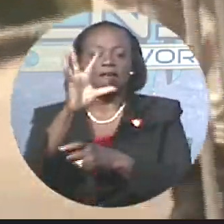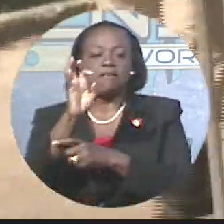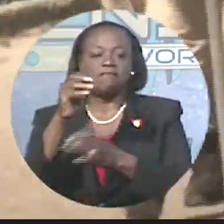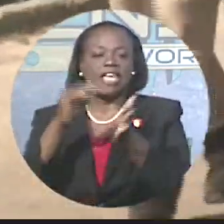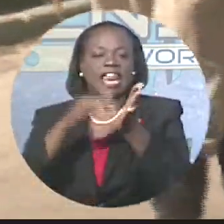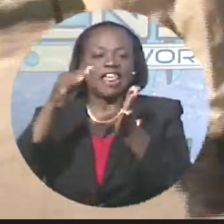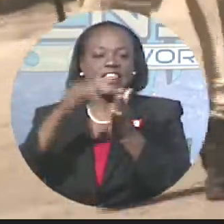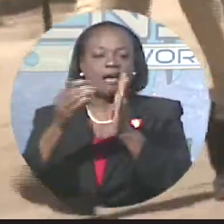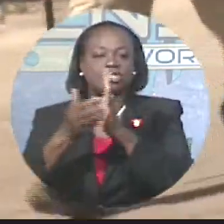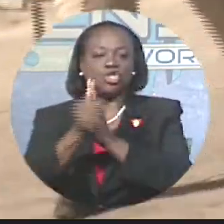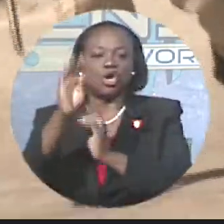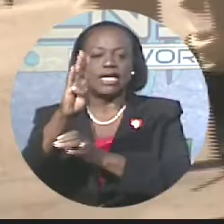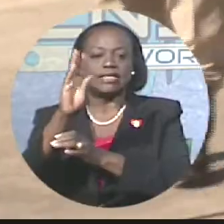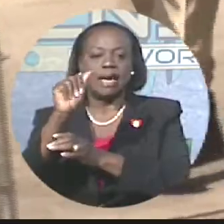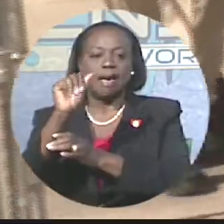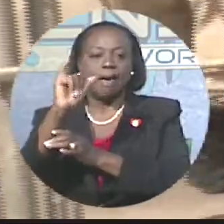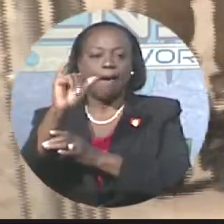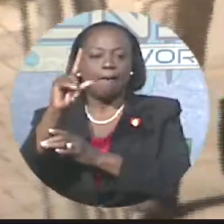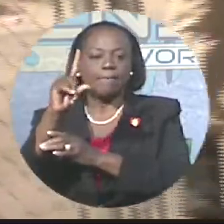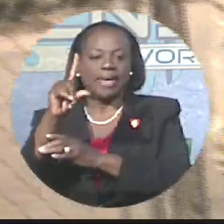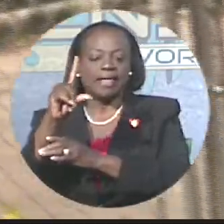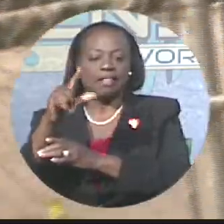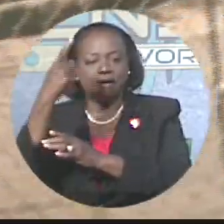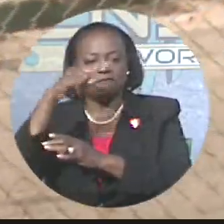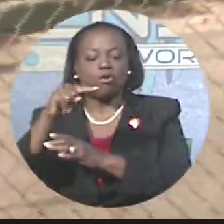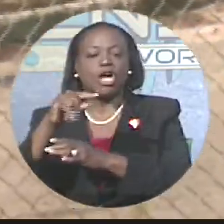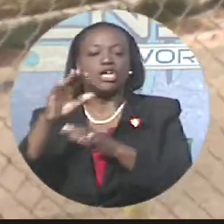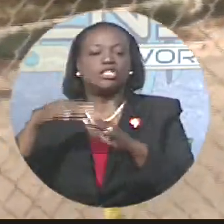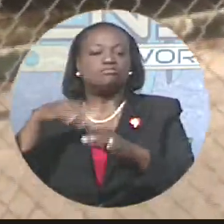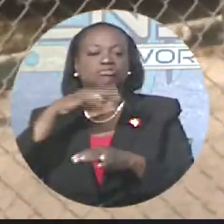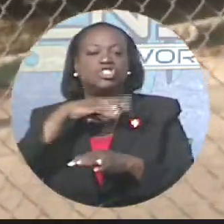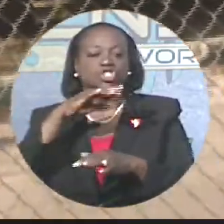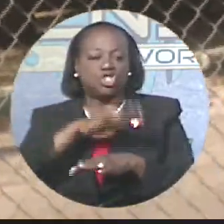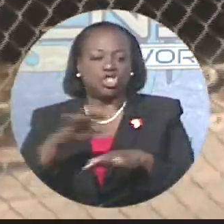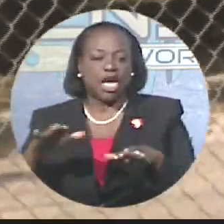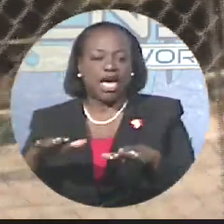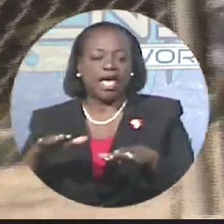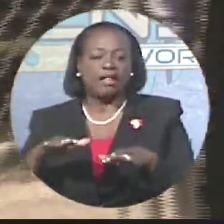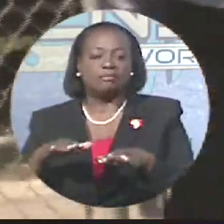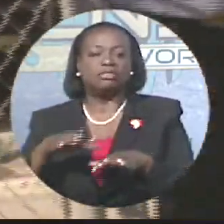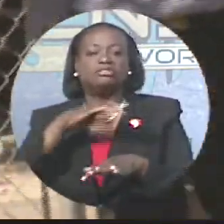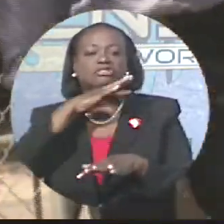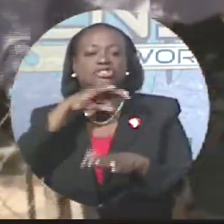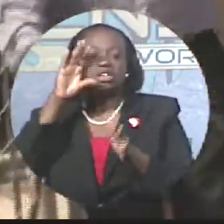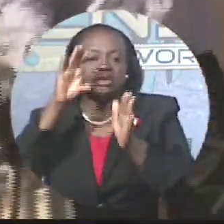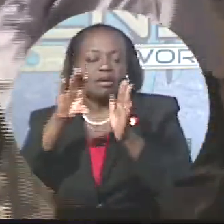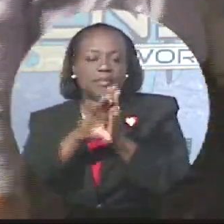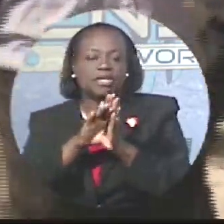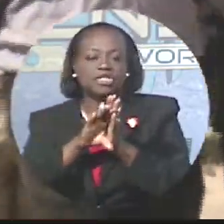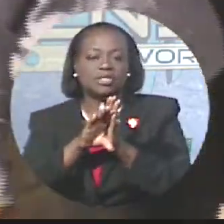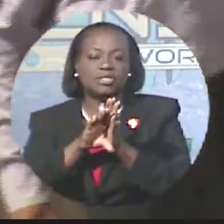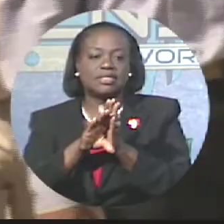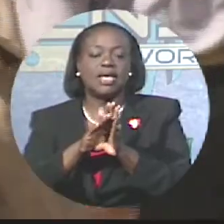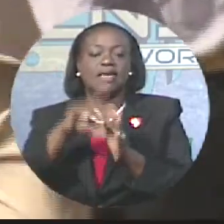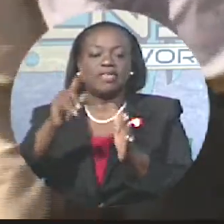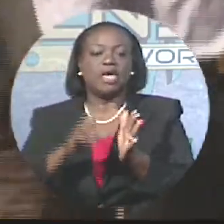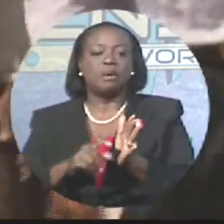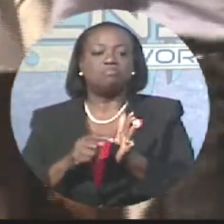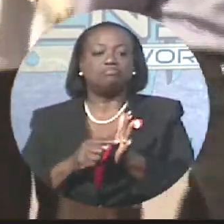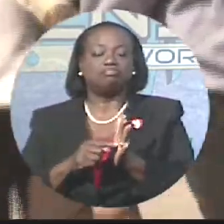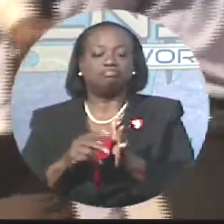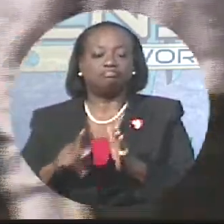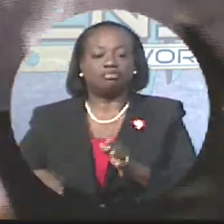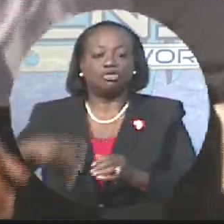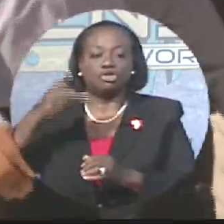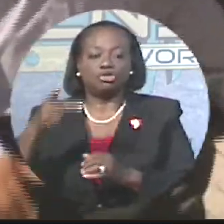today after being arraigned on two child pornography-related charges. Court papers show that on February 6th, Williams and Forbes produced photographs of an